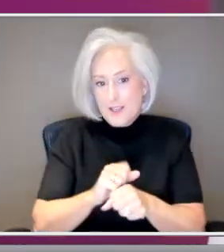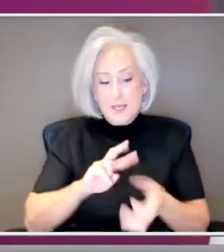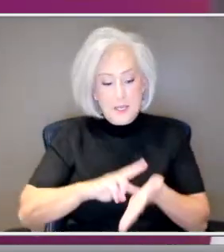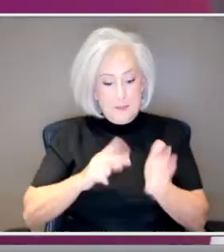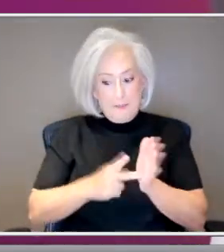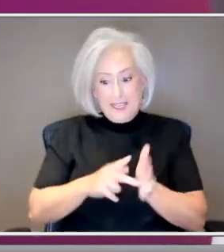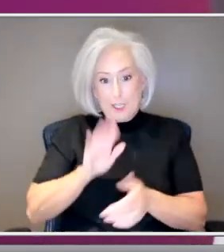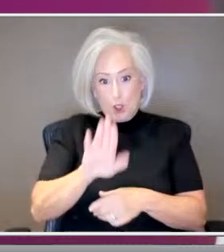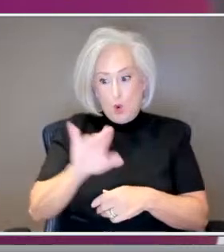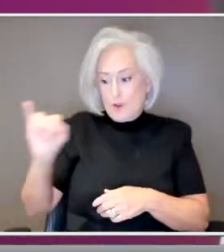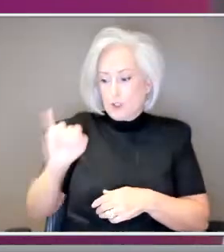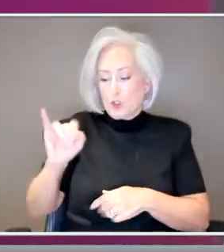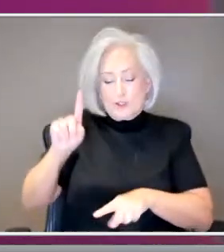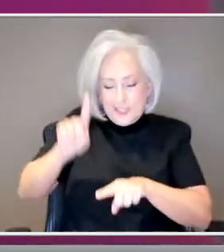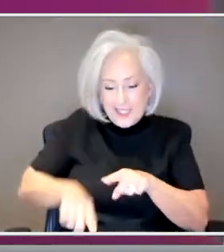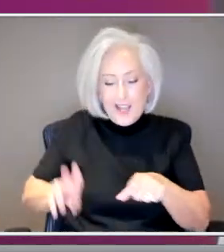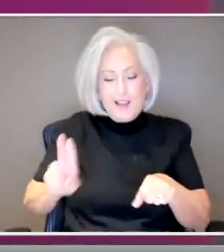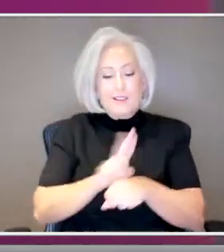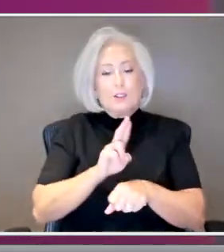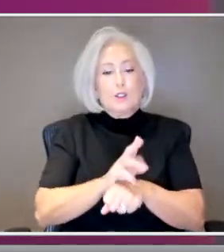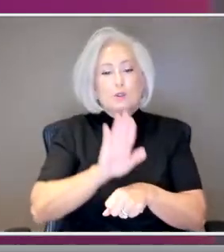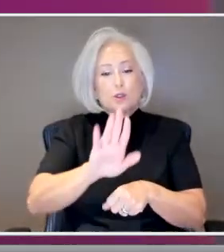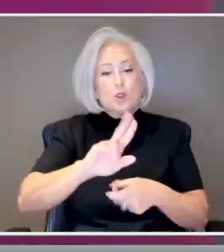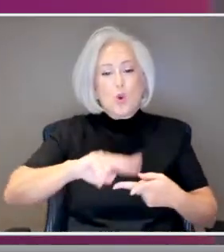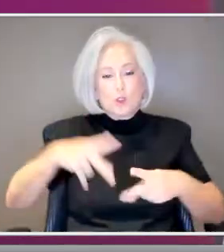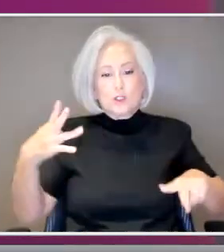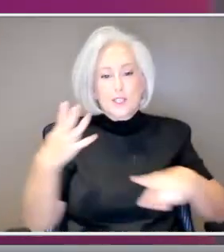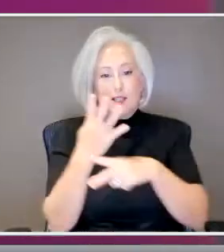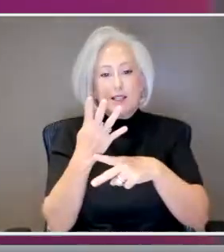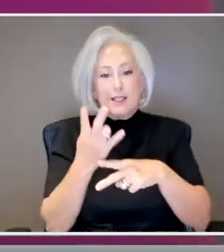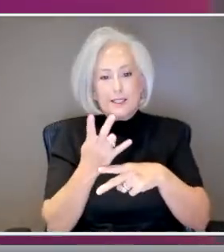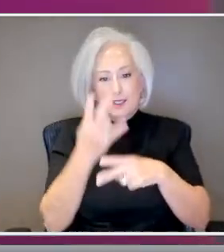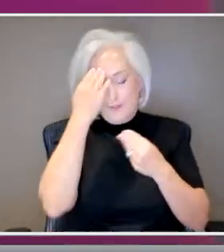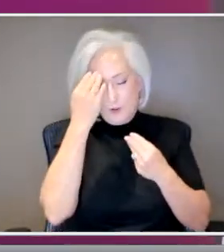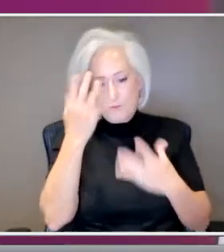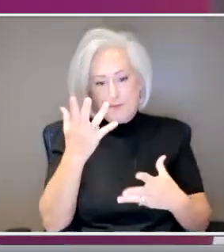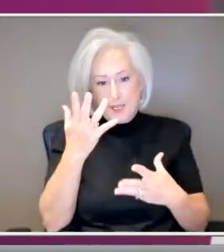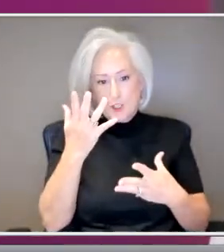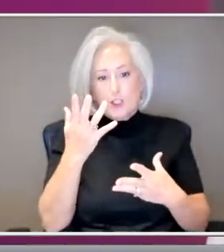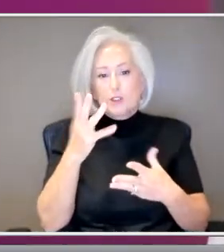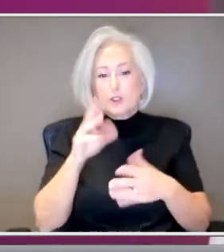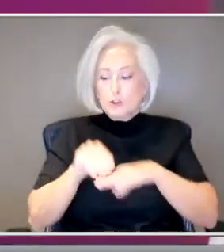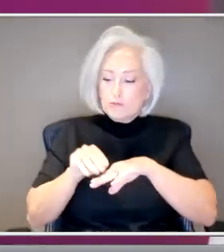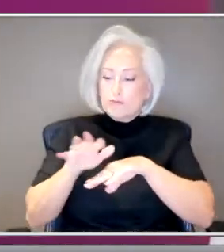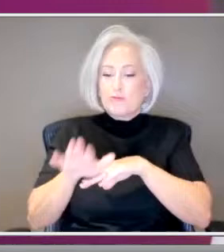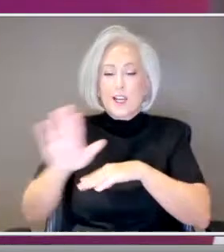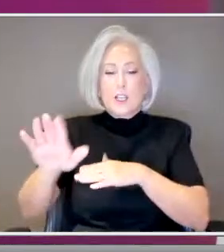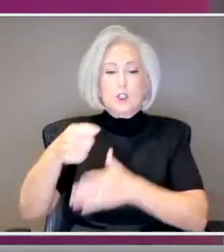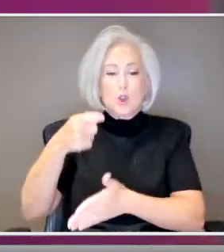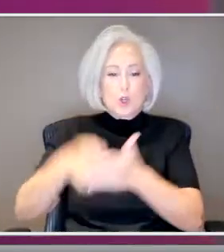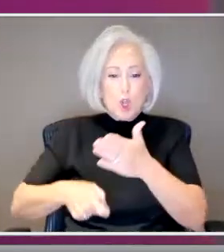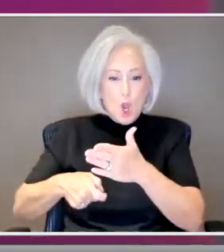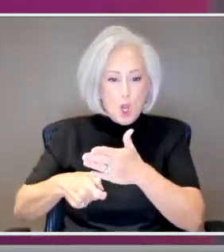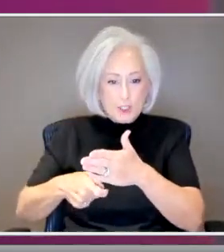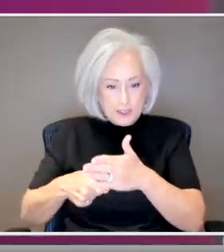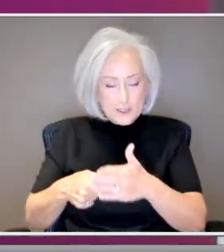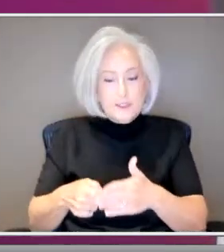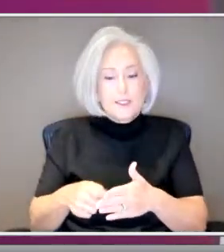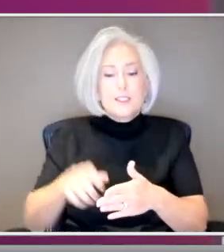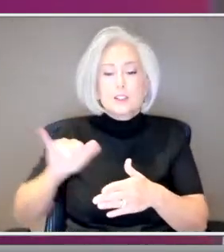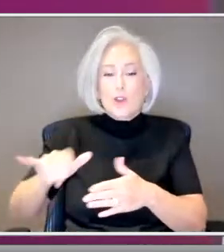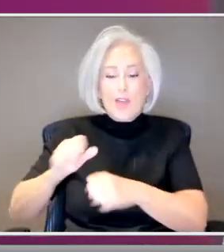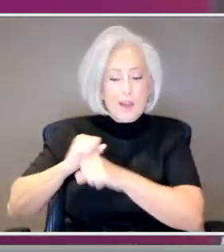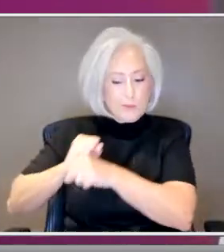rates or any aspect of your health care, whatever they cover. So GINA protects health insurance coverage. GNAD does